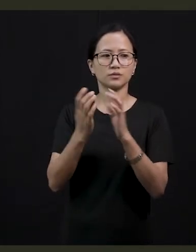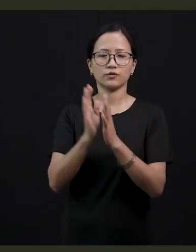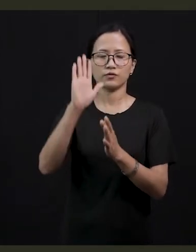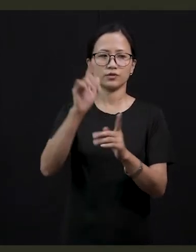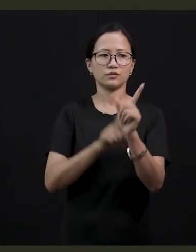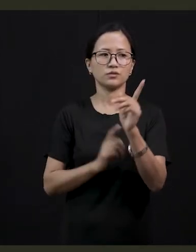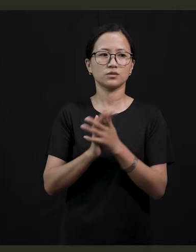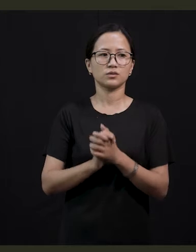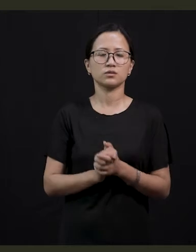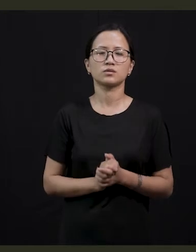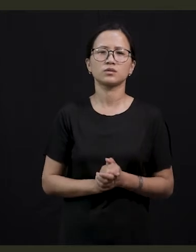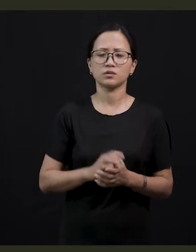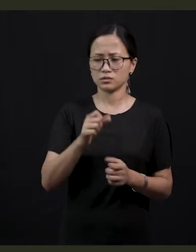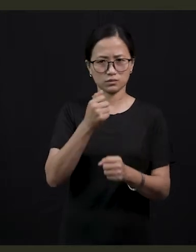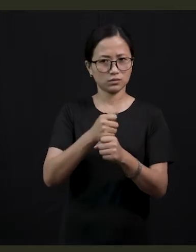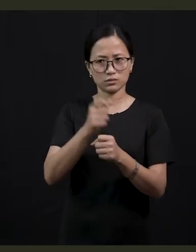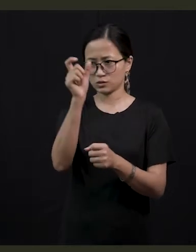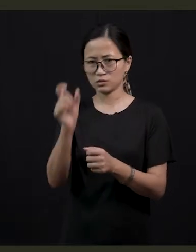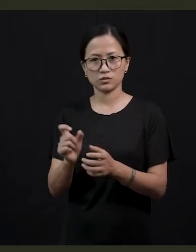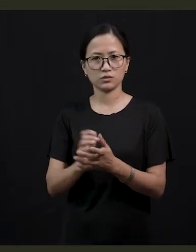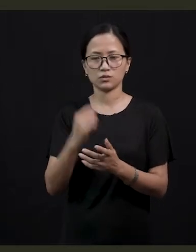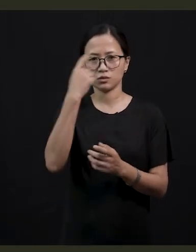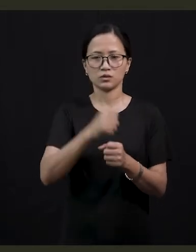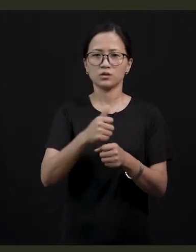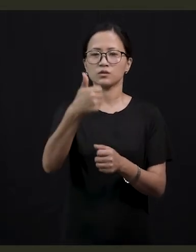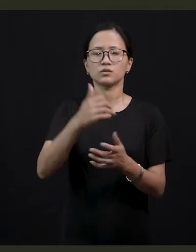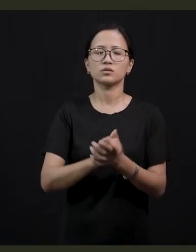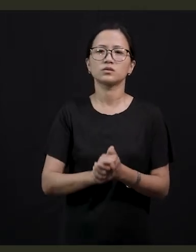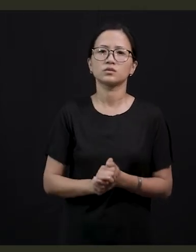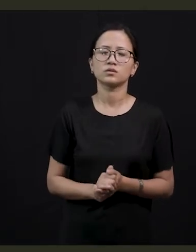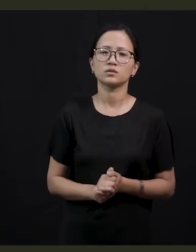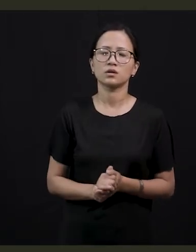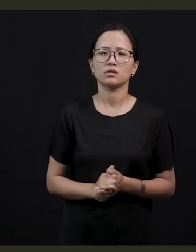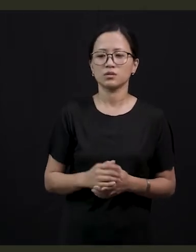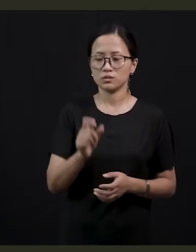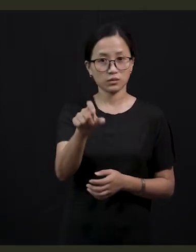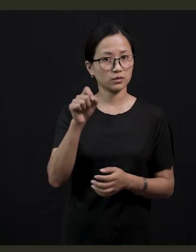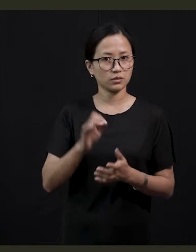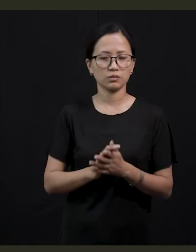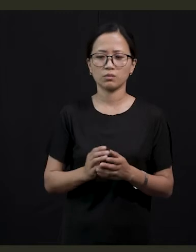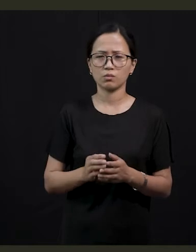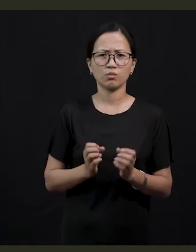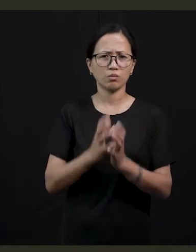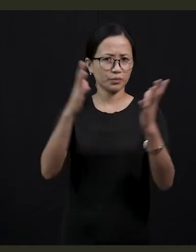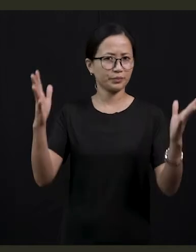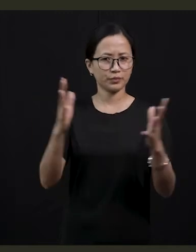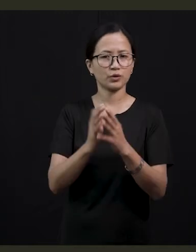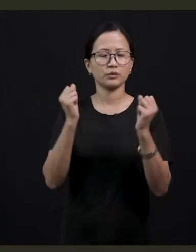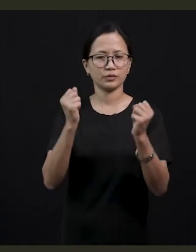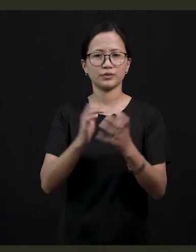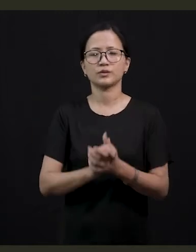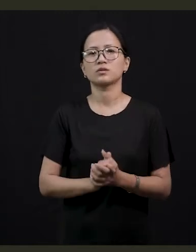the governor is somebody who's not elected directly, because people who are elected directly are more powerful because you make